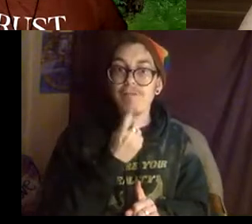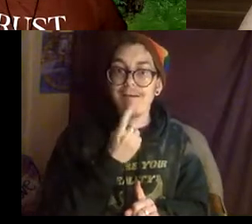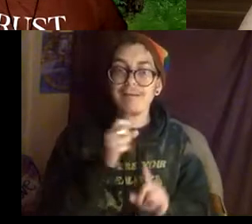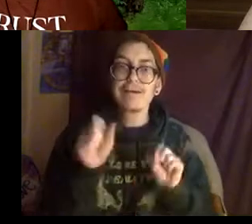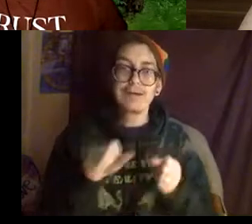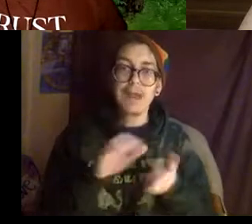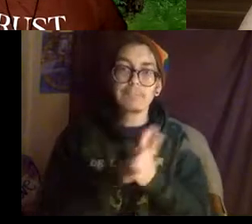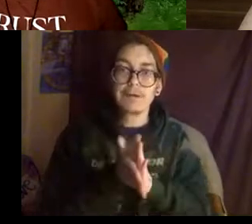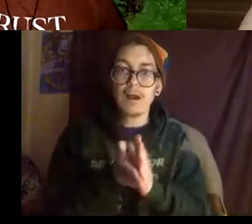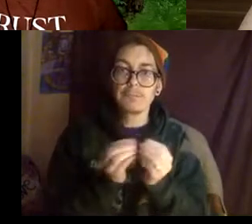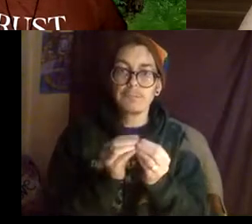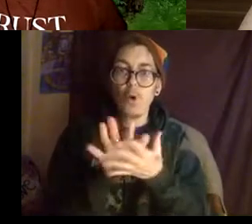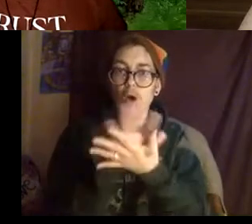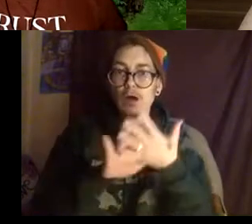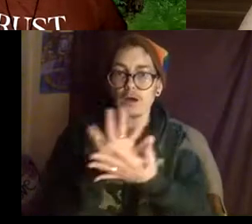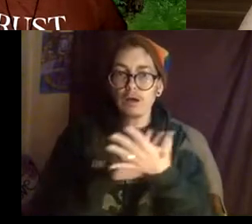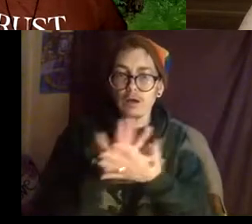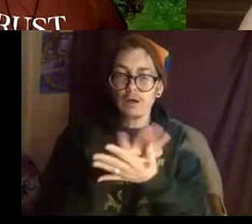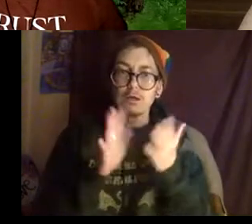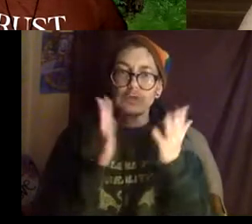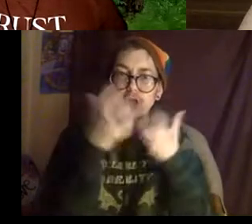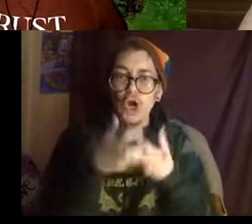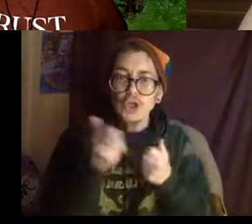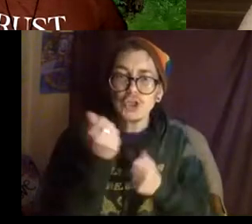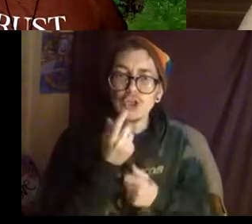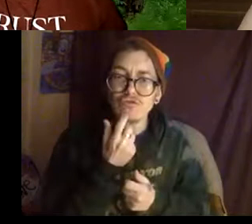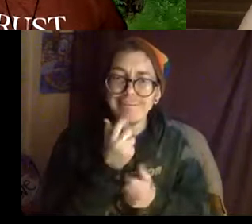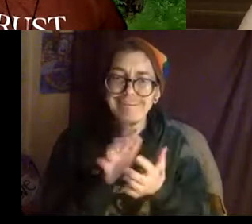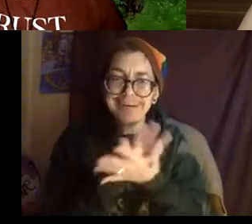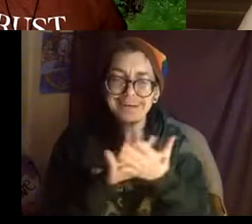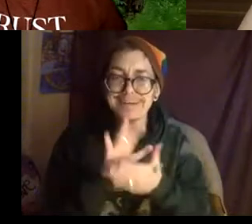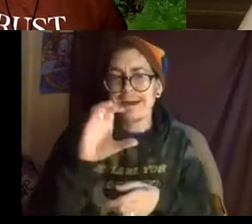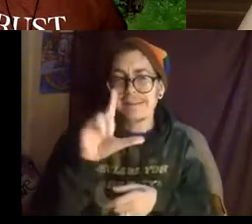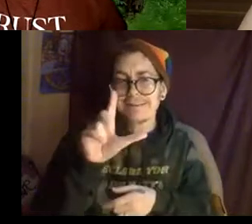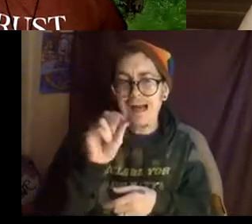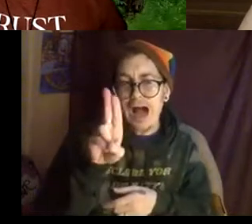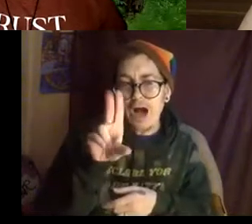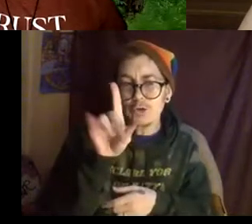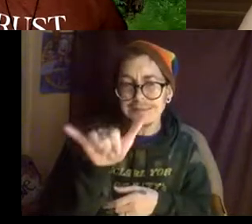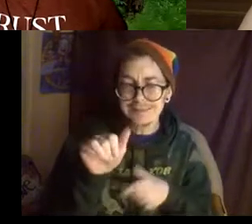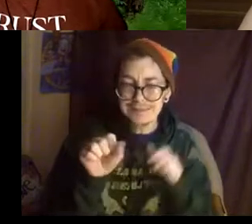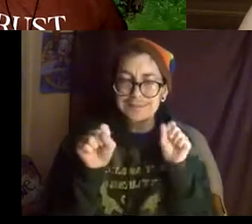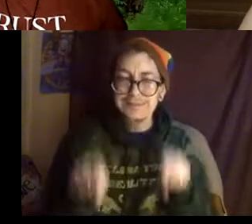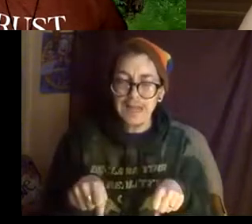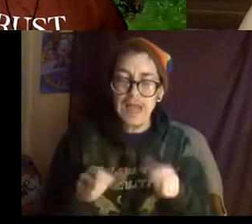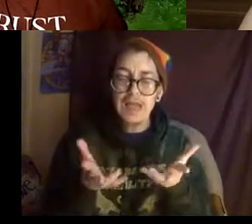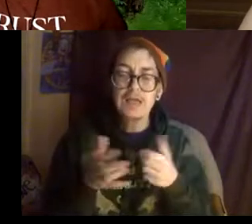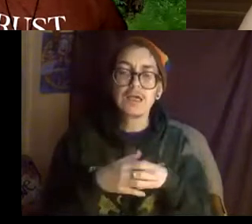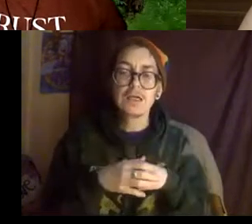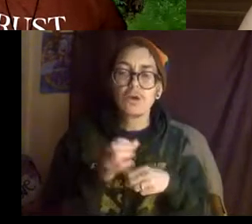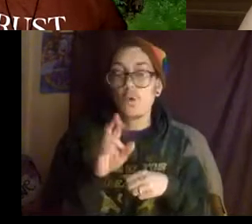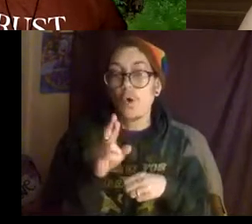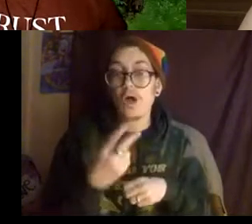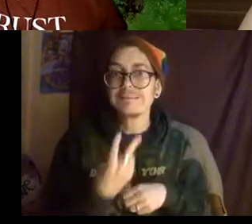confused, the root chakra color could become more dark, could become cloudy.